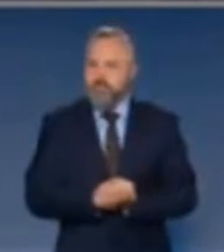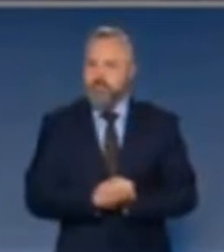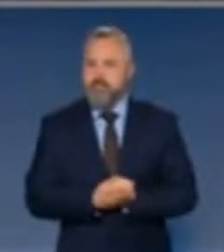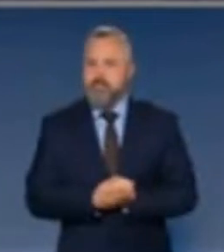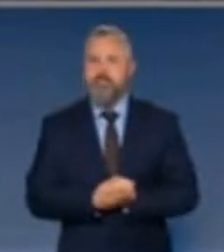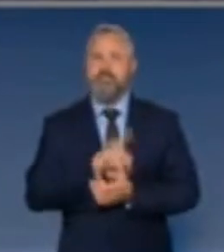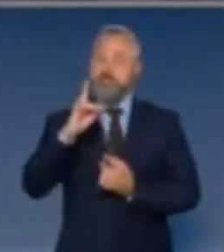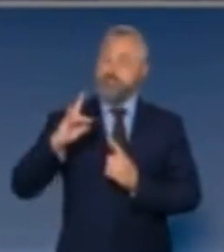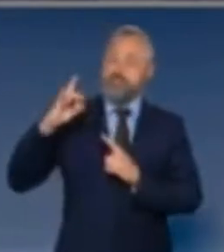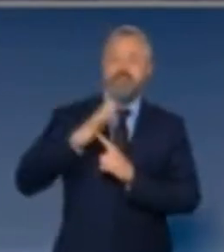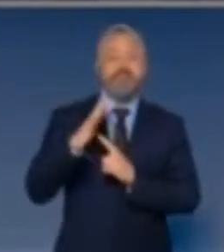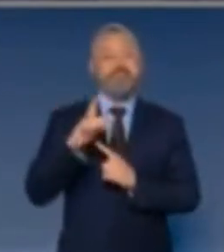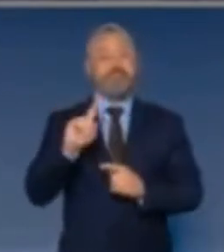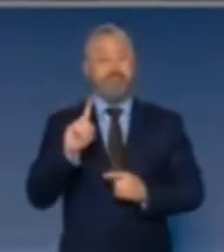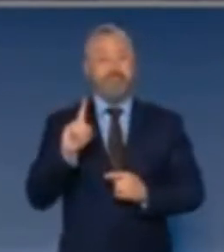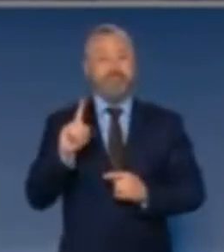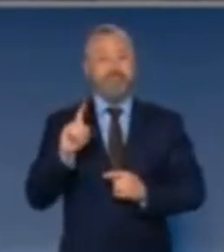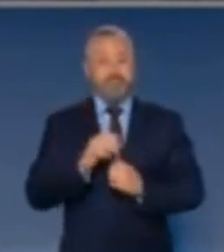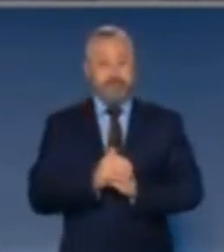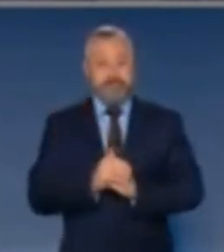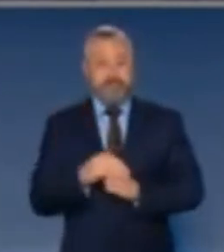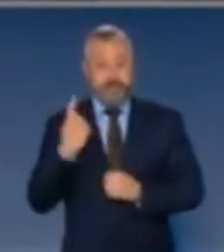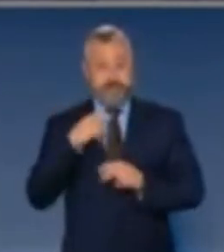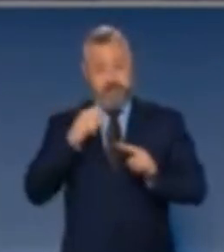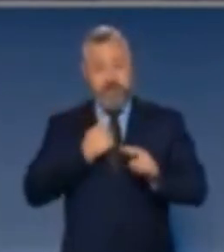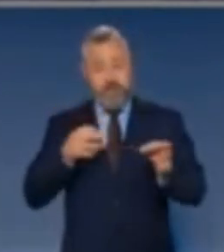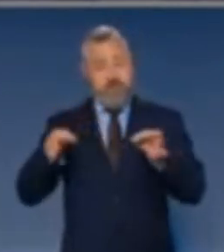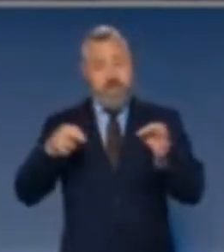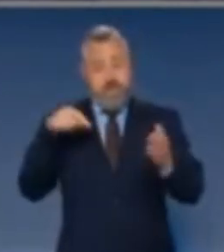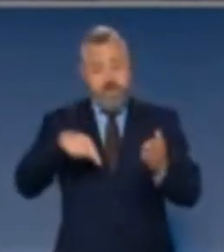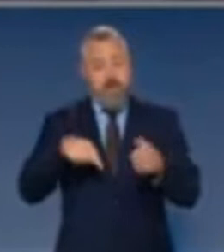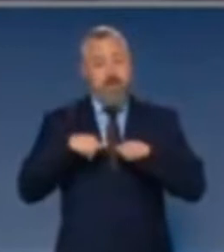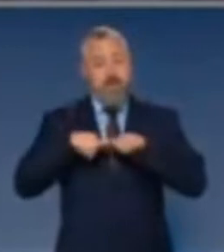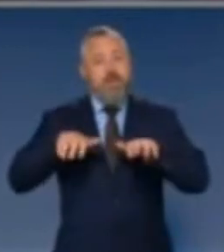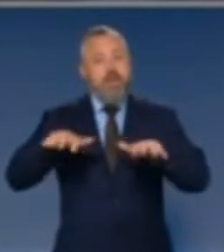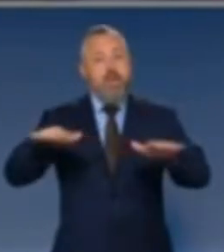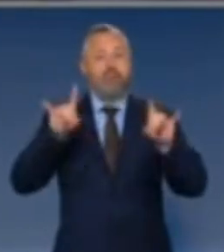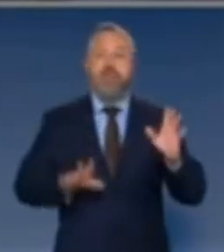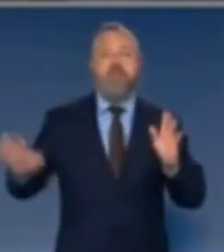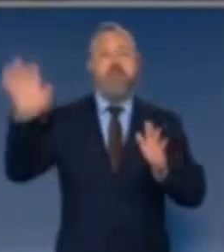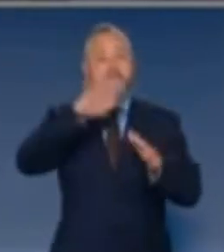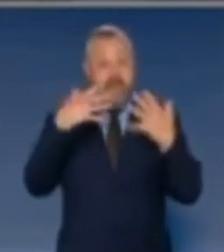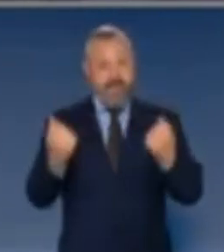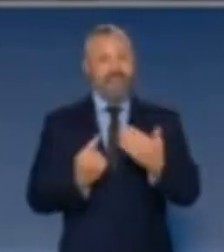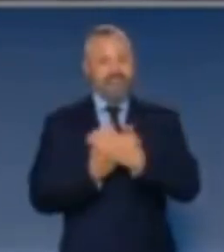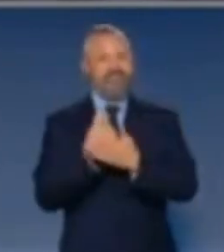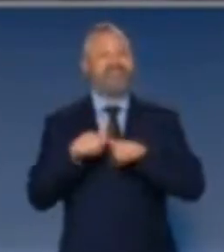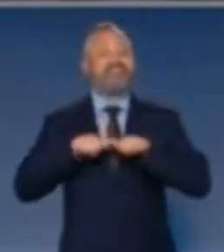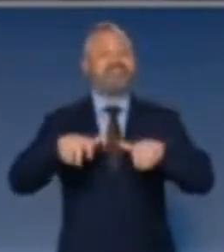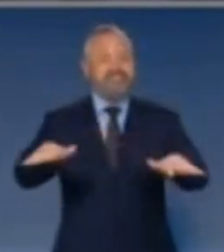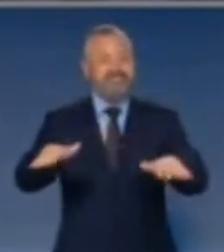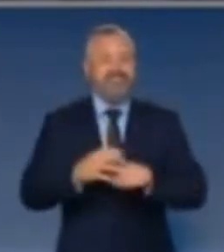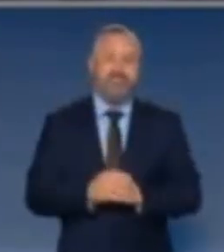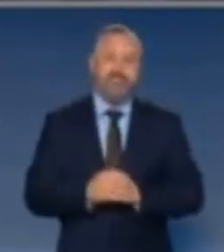to see that this program is actually rolling out right around the country. I will make one point here that in six of the